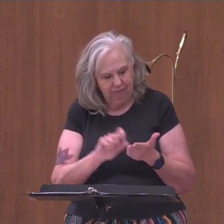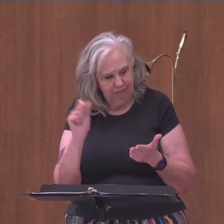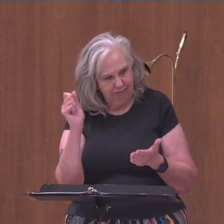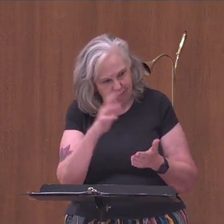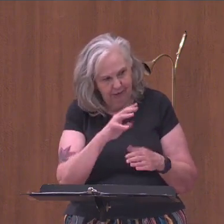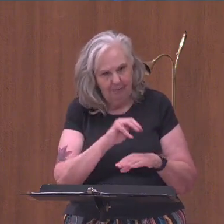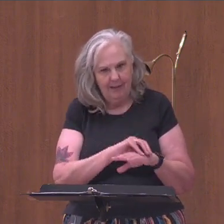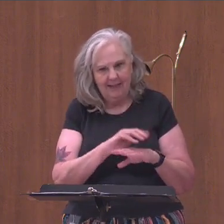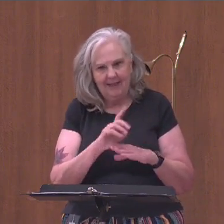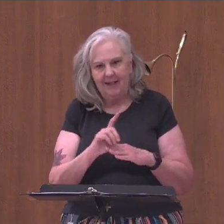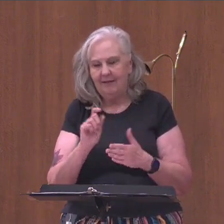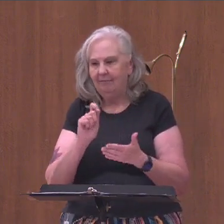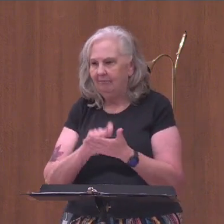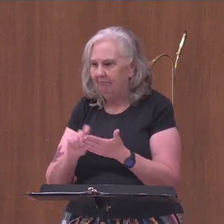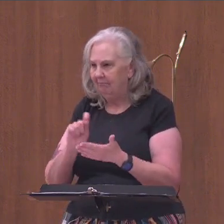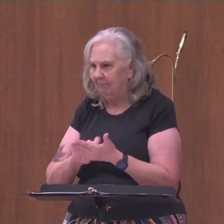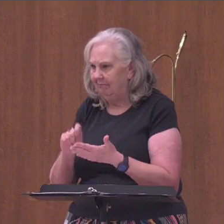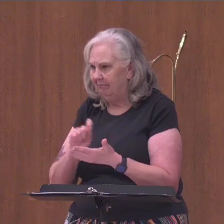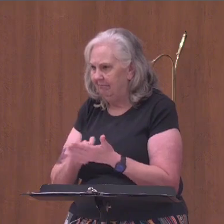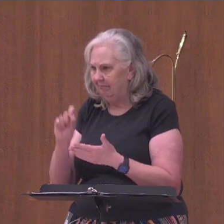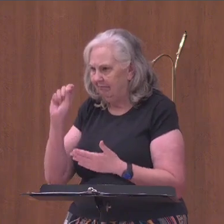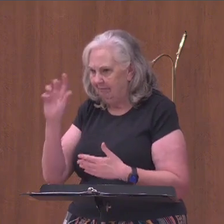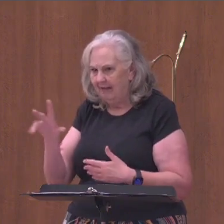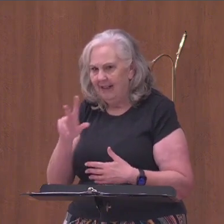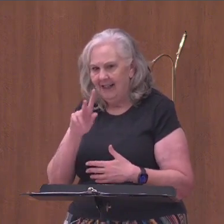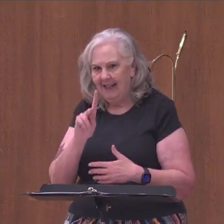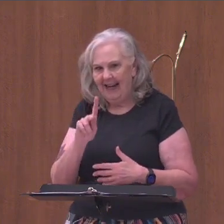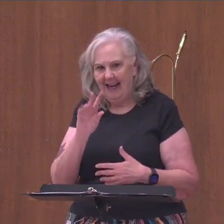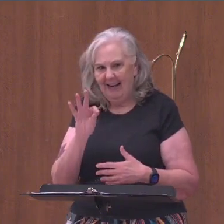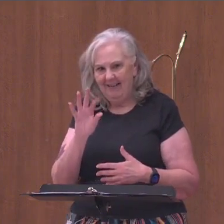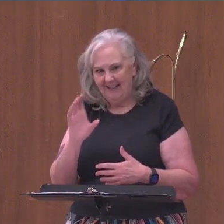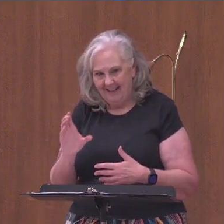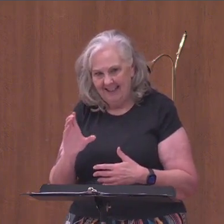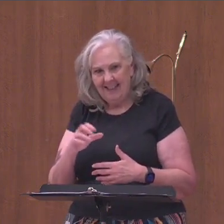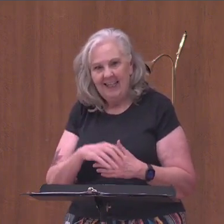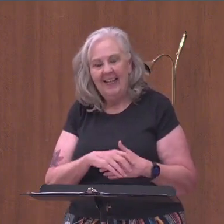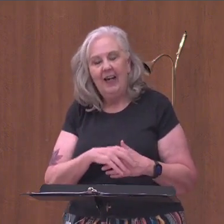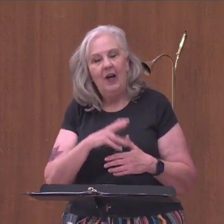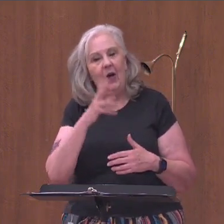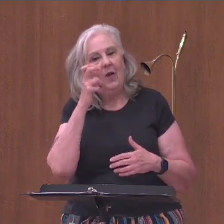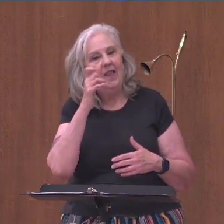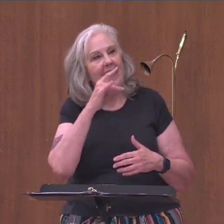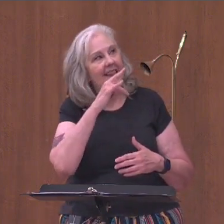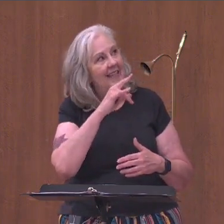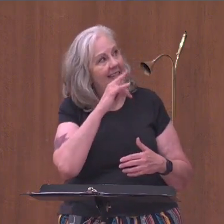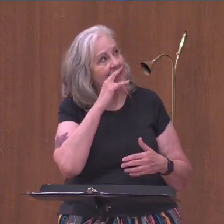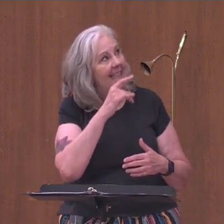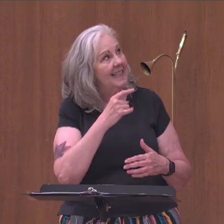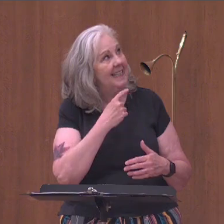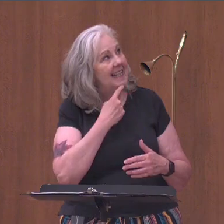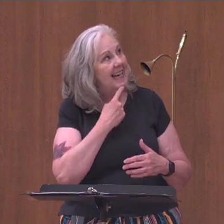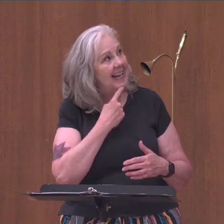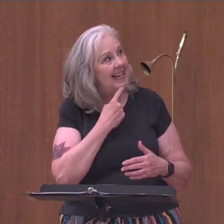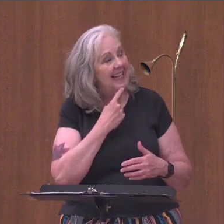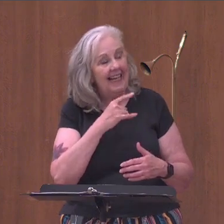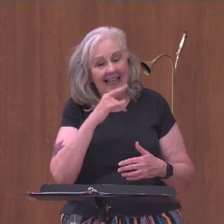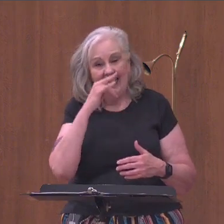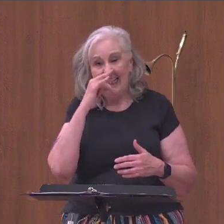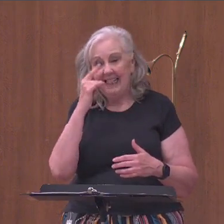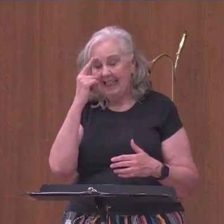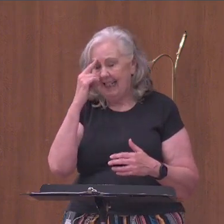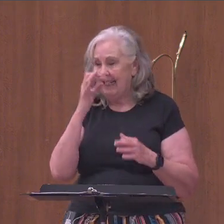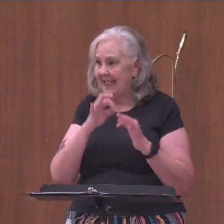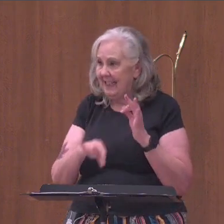Chicken. In a video, I heard Cole's mom describing the kids' mindset. She said, the kids think